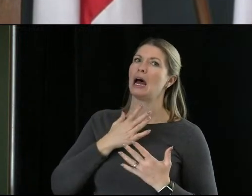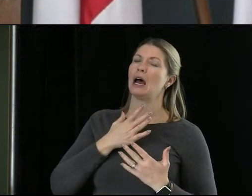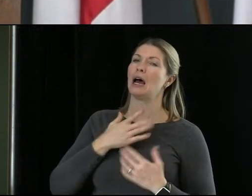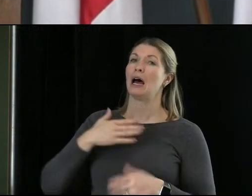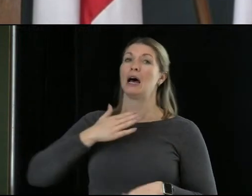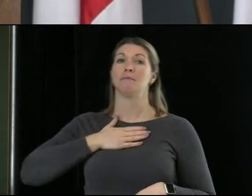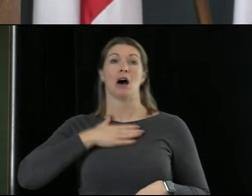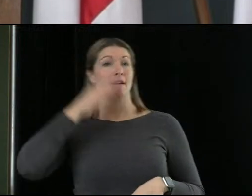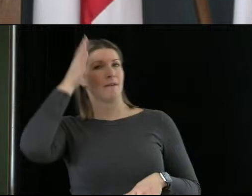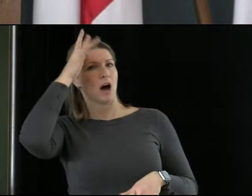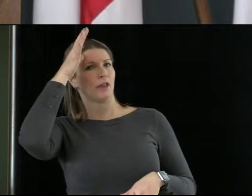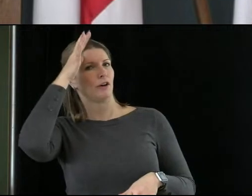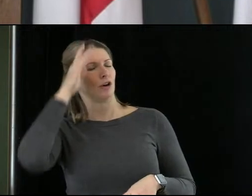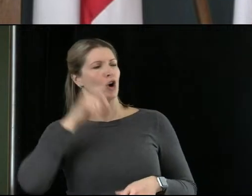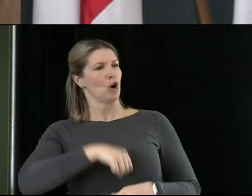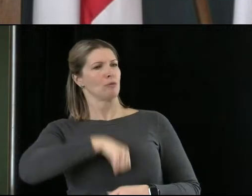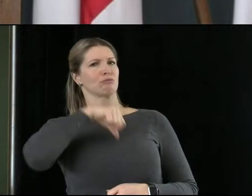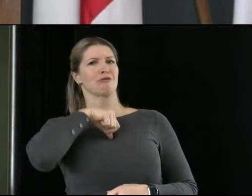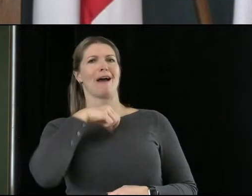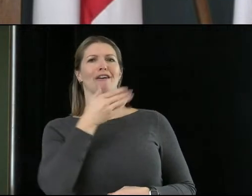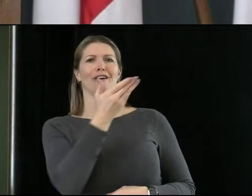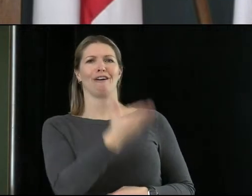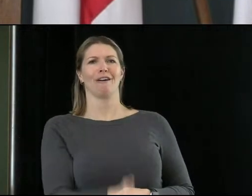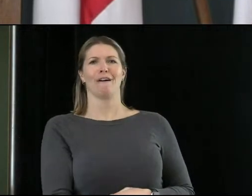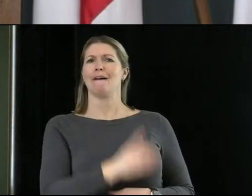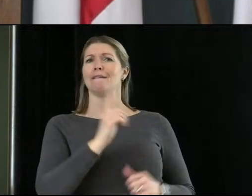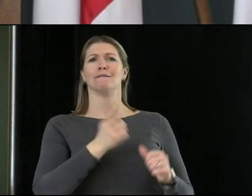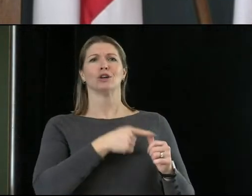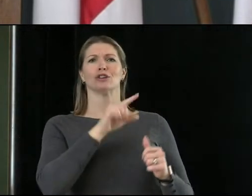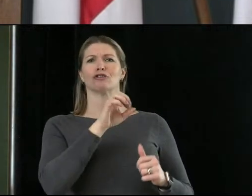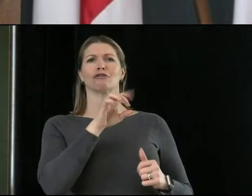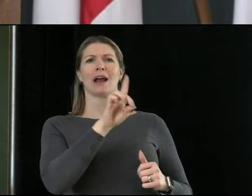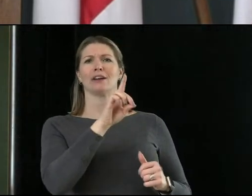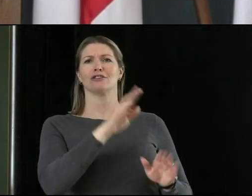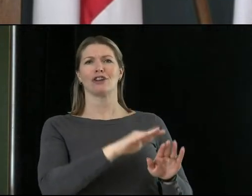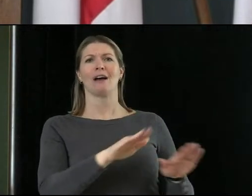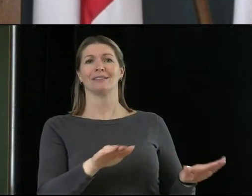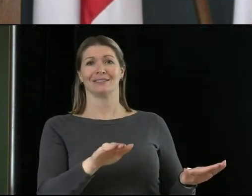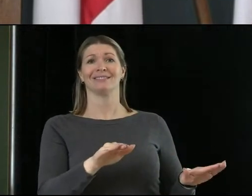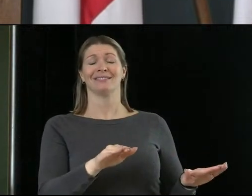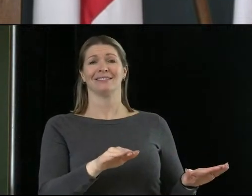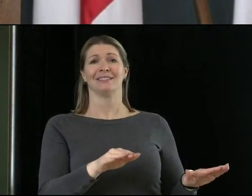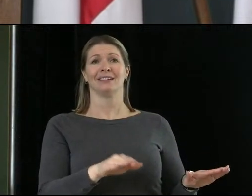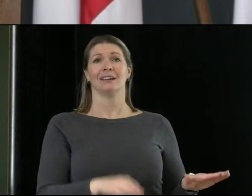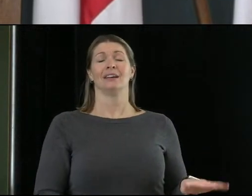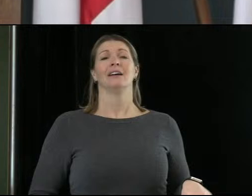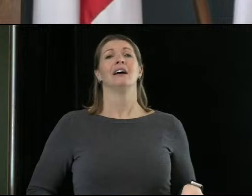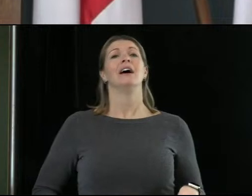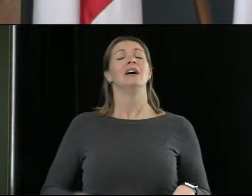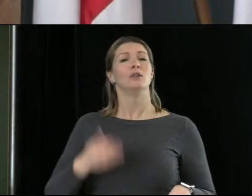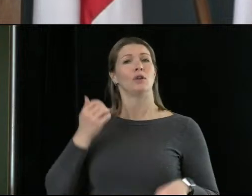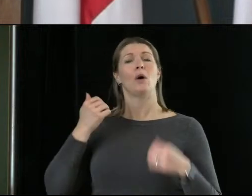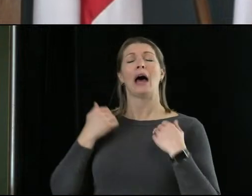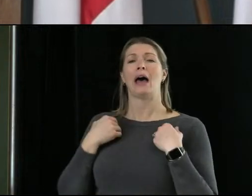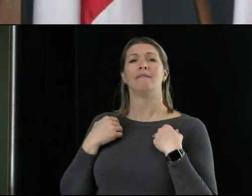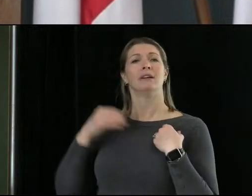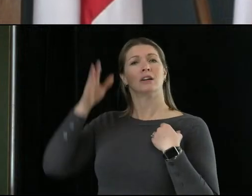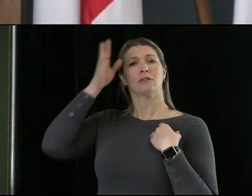his first grandchild. This framed poem has a very special place on our wall in our home.